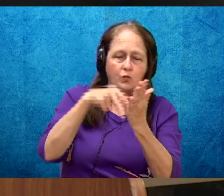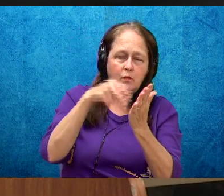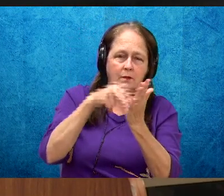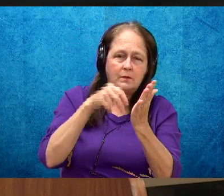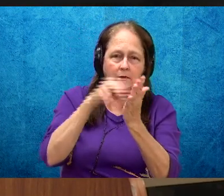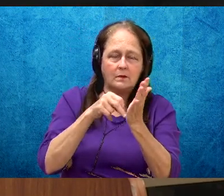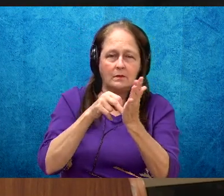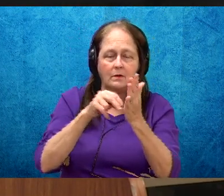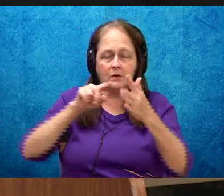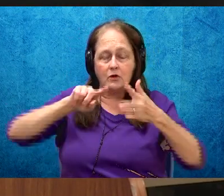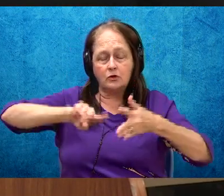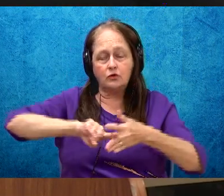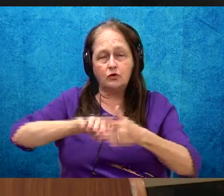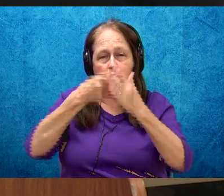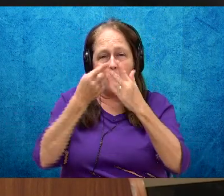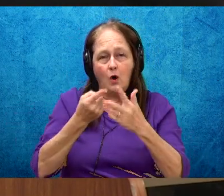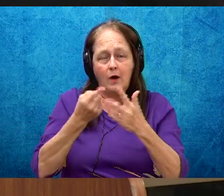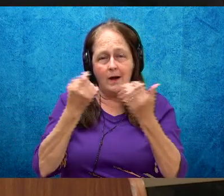Let's get started.